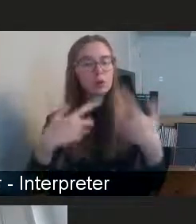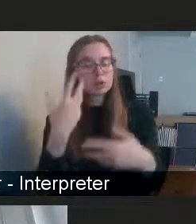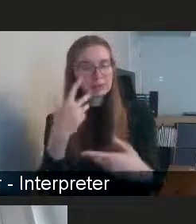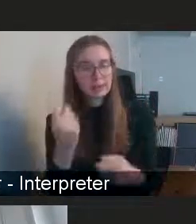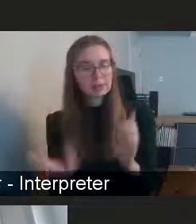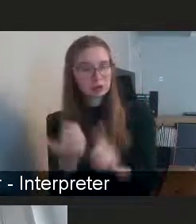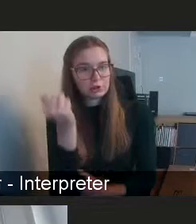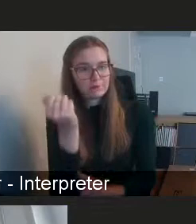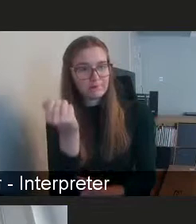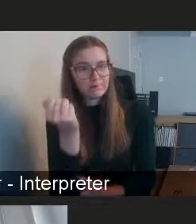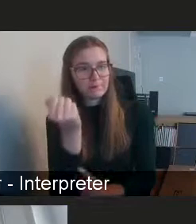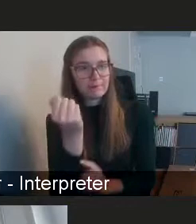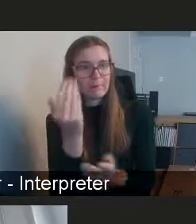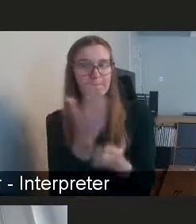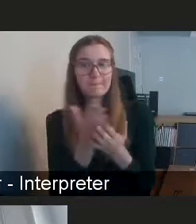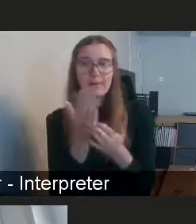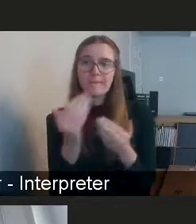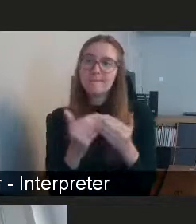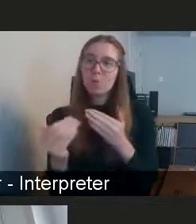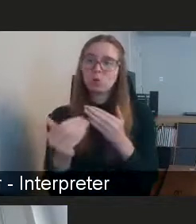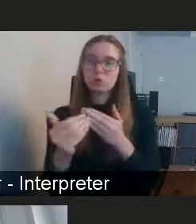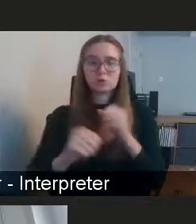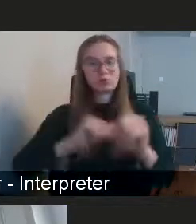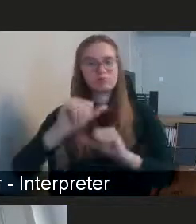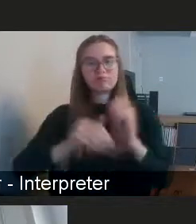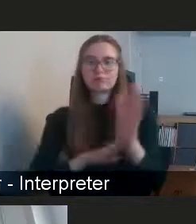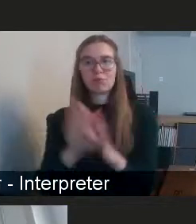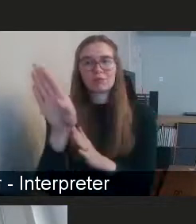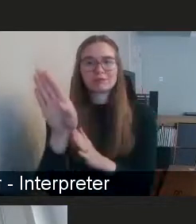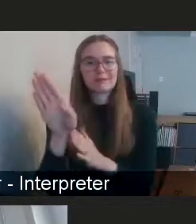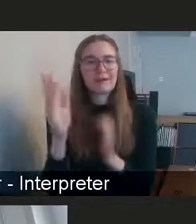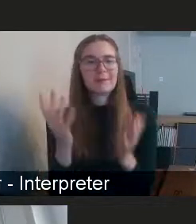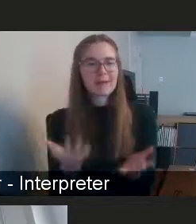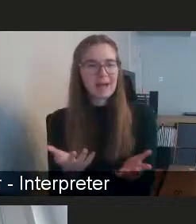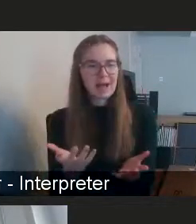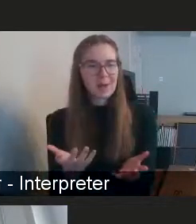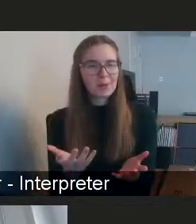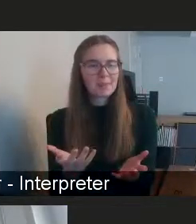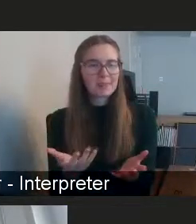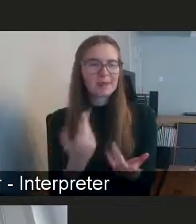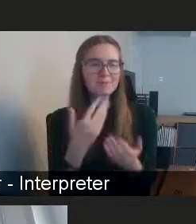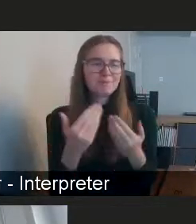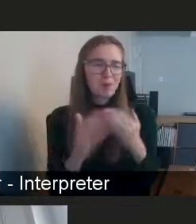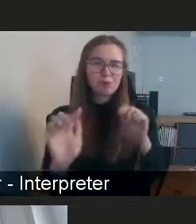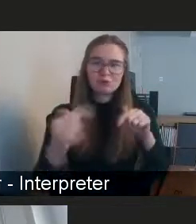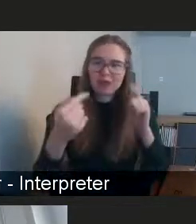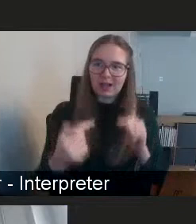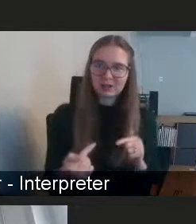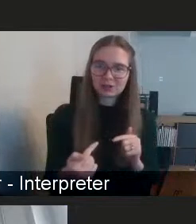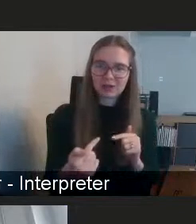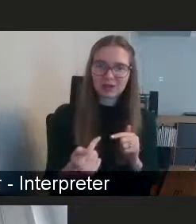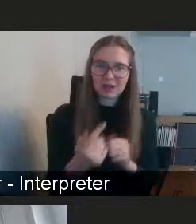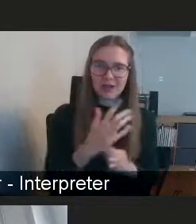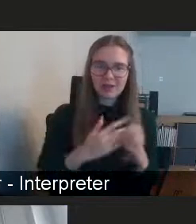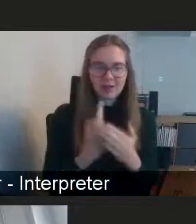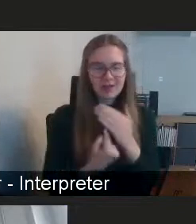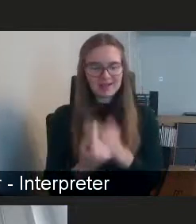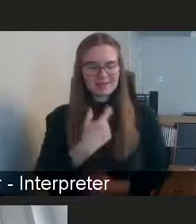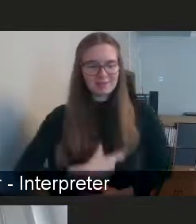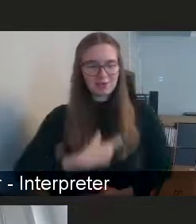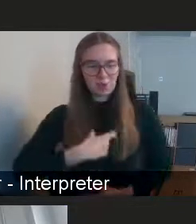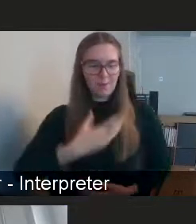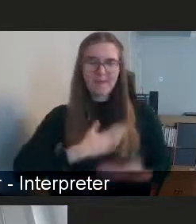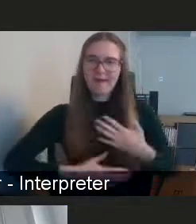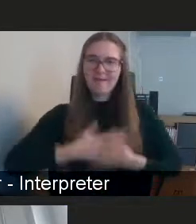that's how we've made most of the progress so far. But when we get to the more or as challenging areas of individual behavioural change, and I wondered if